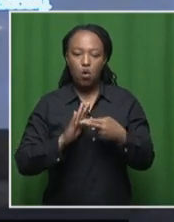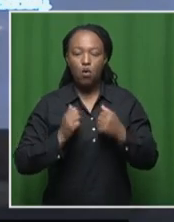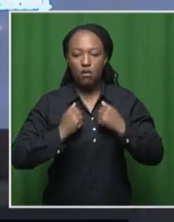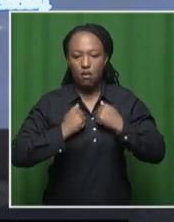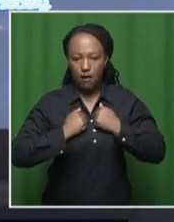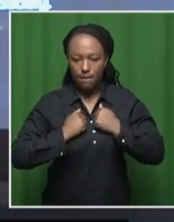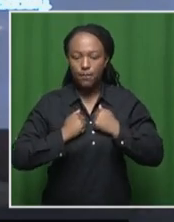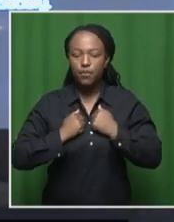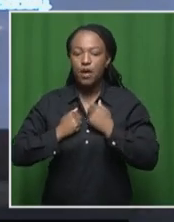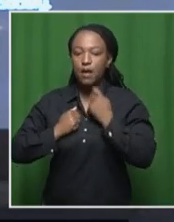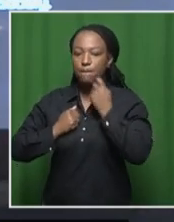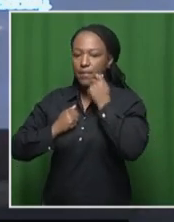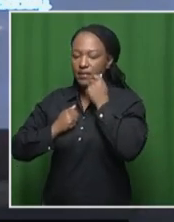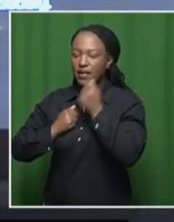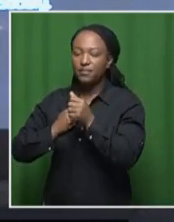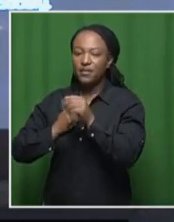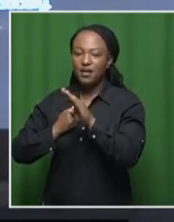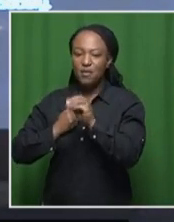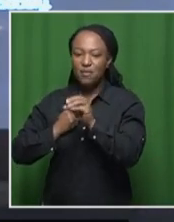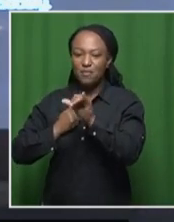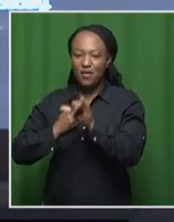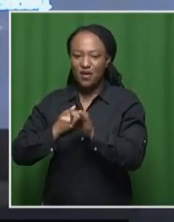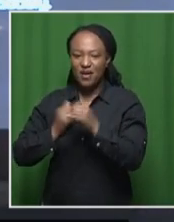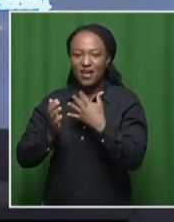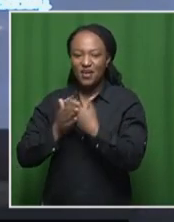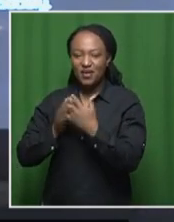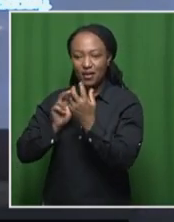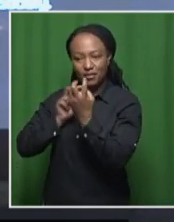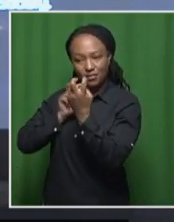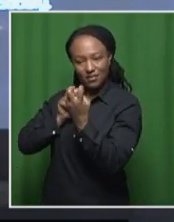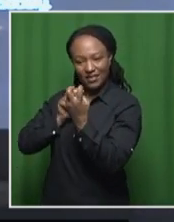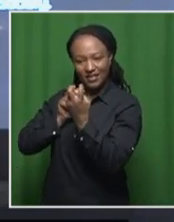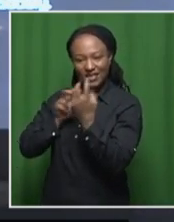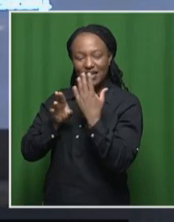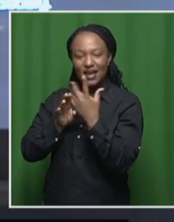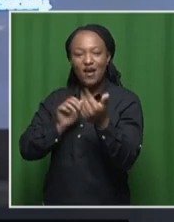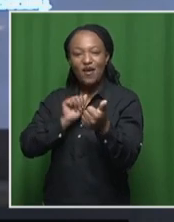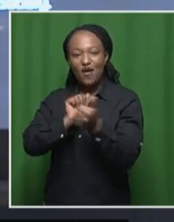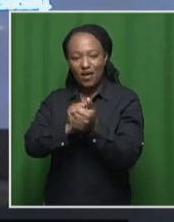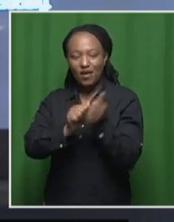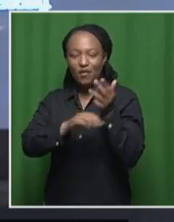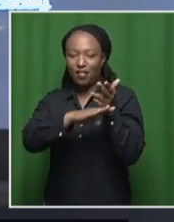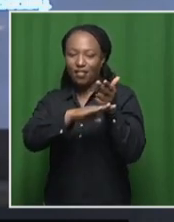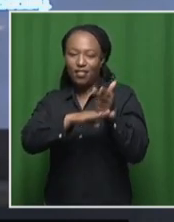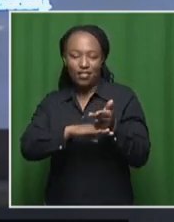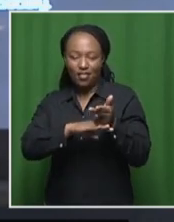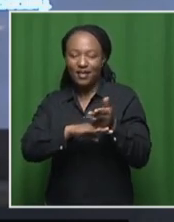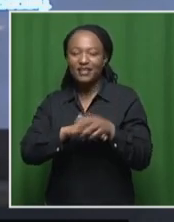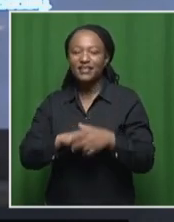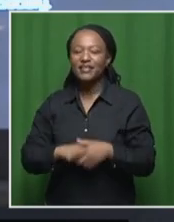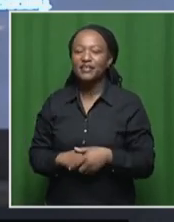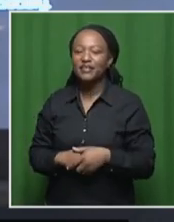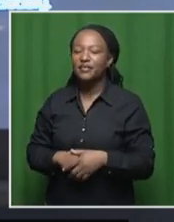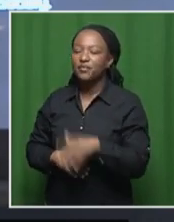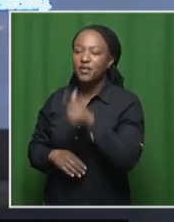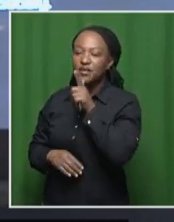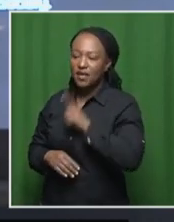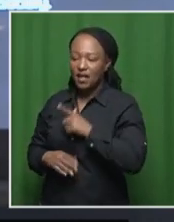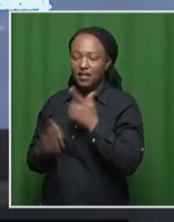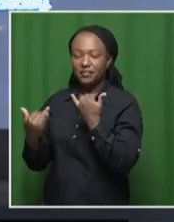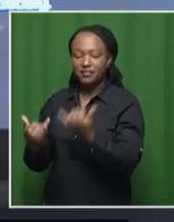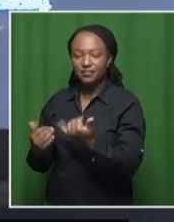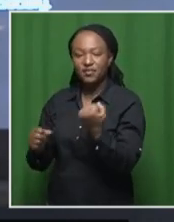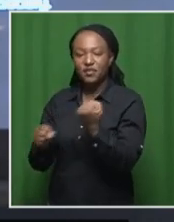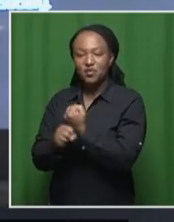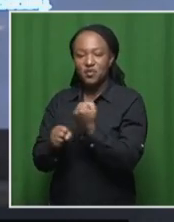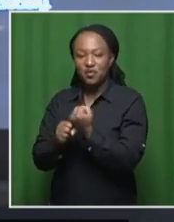Mr. Booi, you're more than welcome to look at me as you're speaking. My colleague will capture you well. But just tell us about how you incorporate